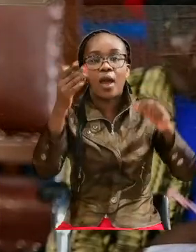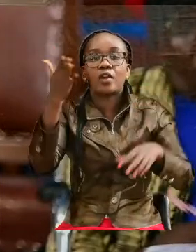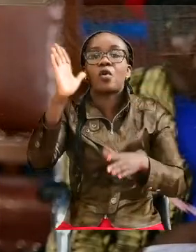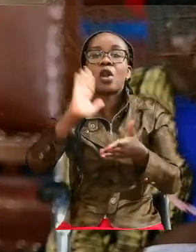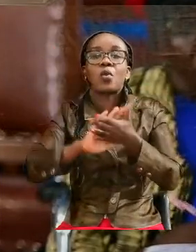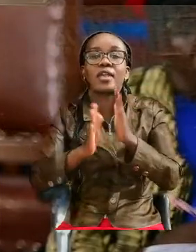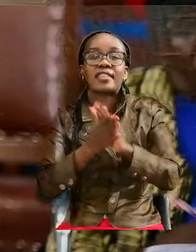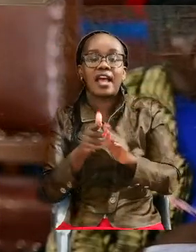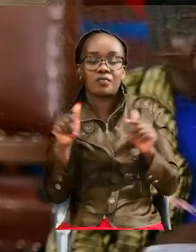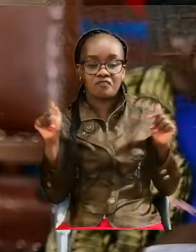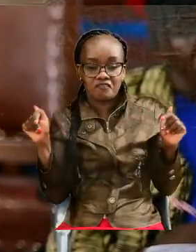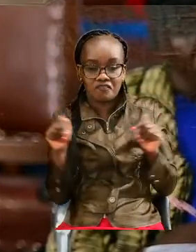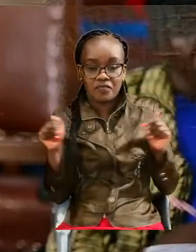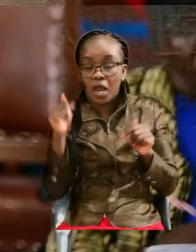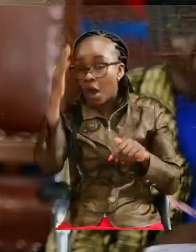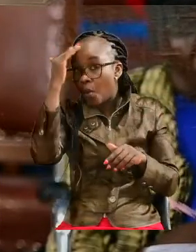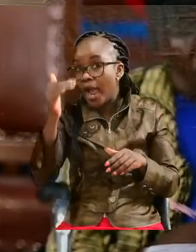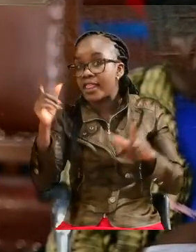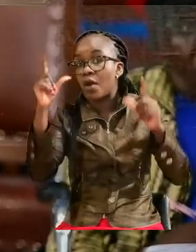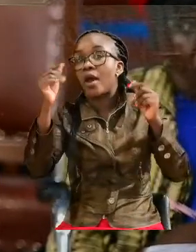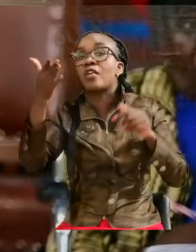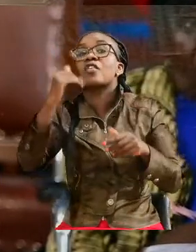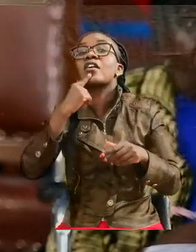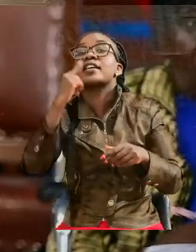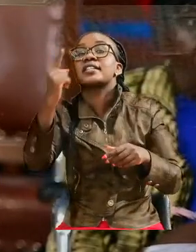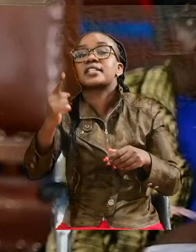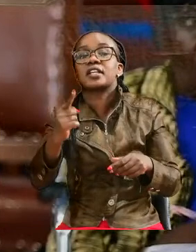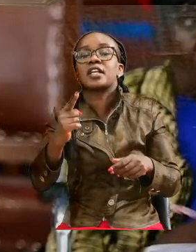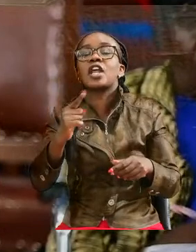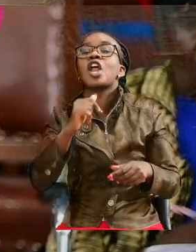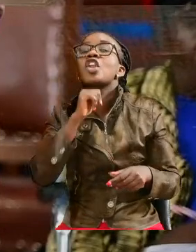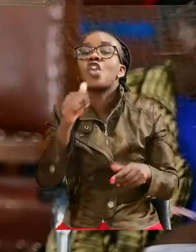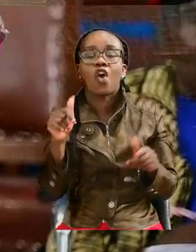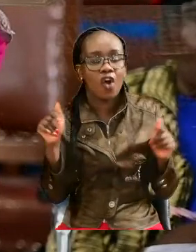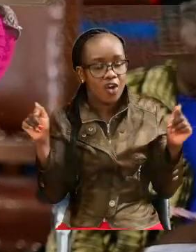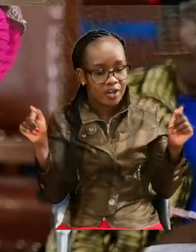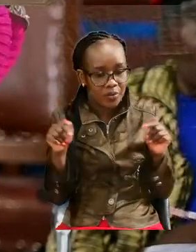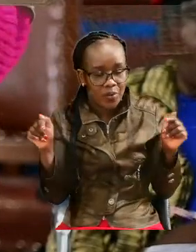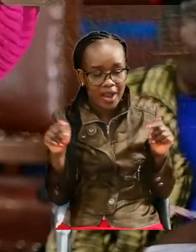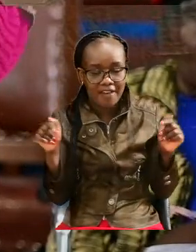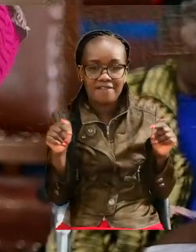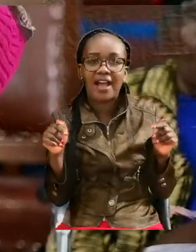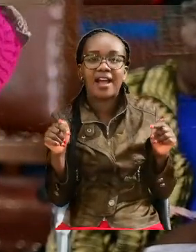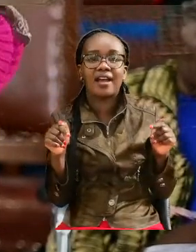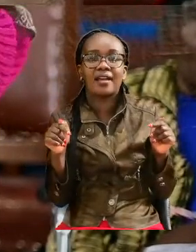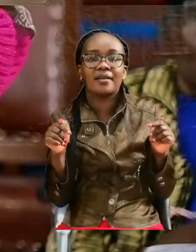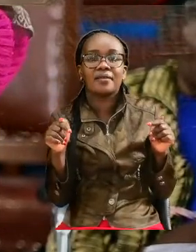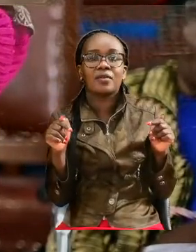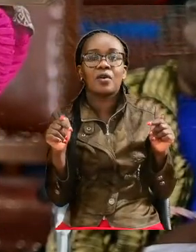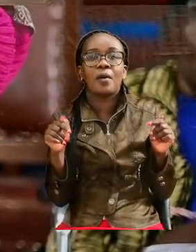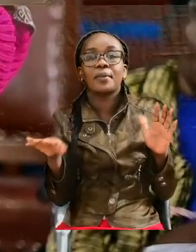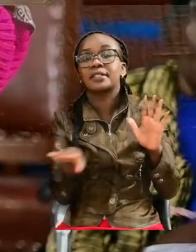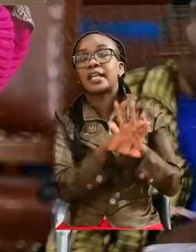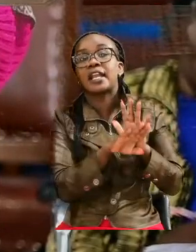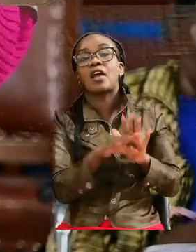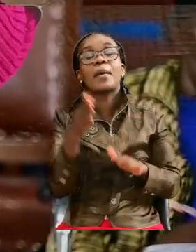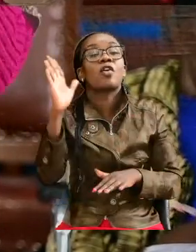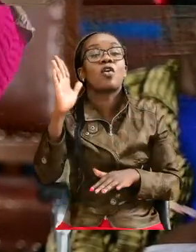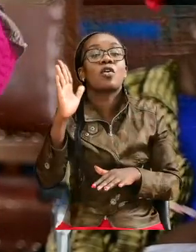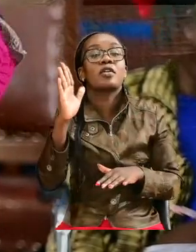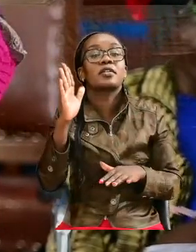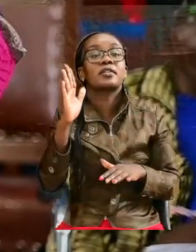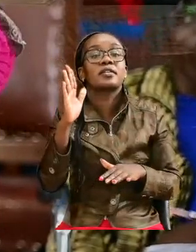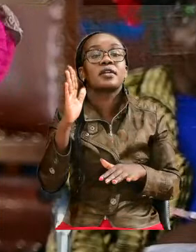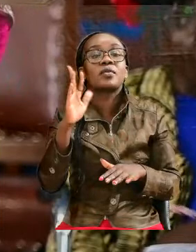wavering. Because the word of God tells us not to waver. Them that waver will be spat out by God. You are either